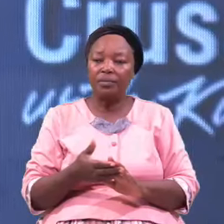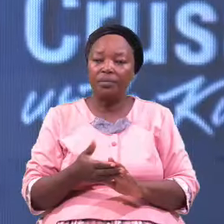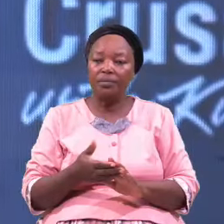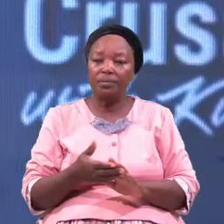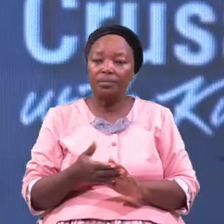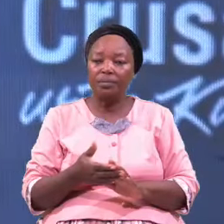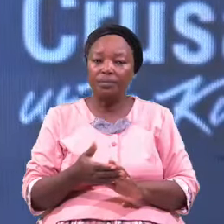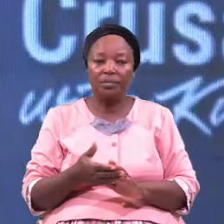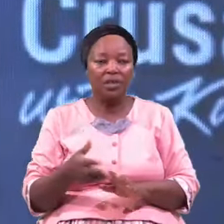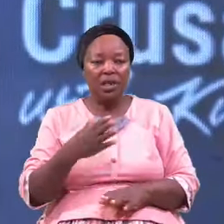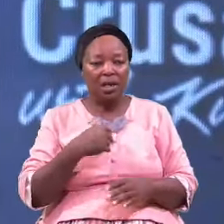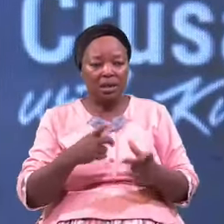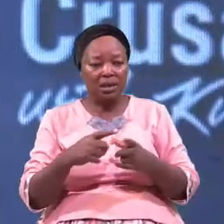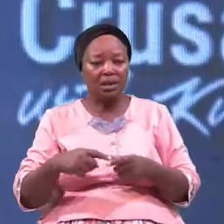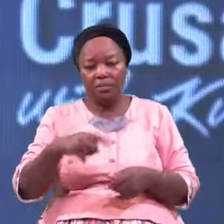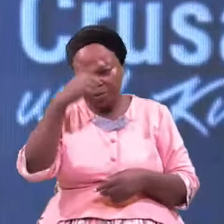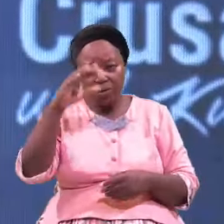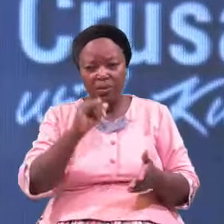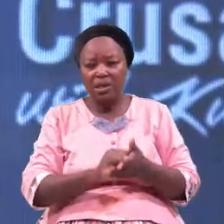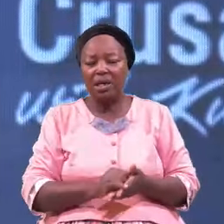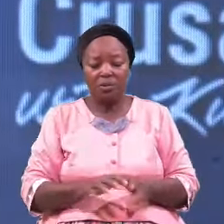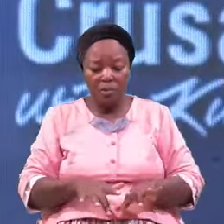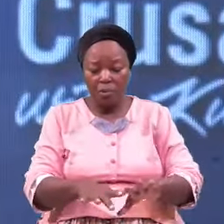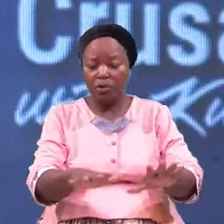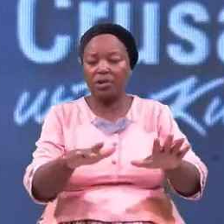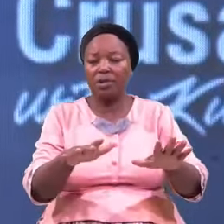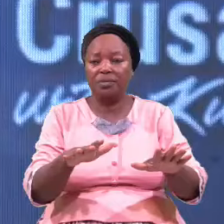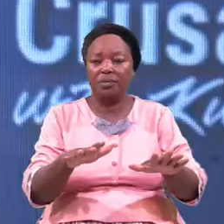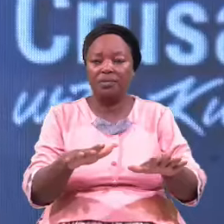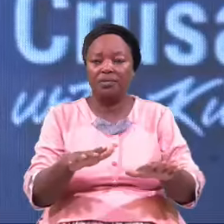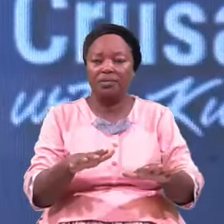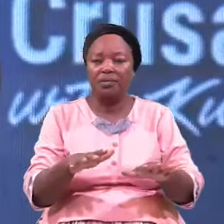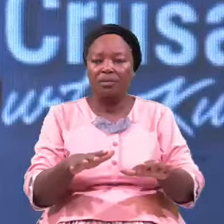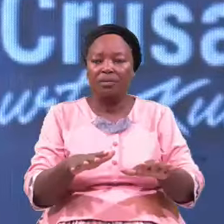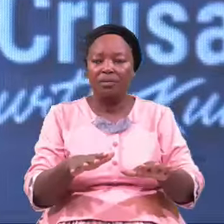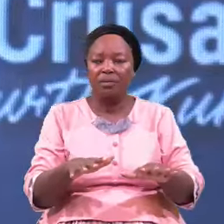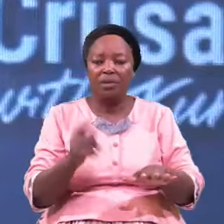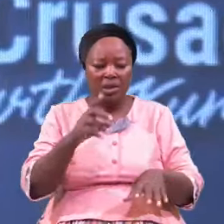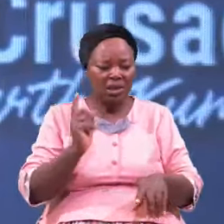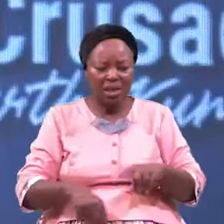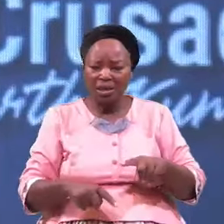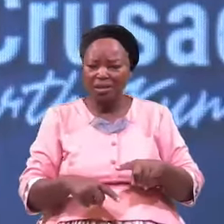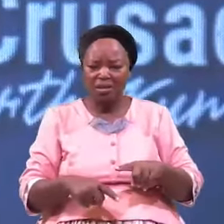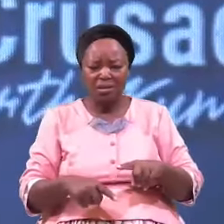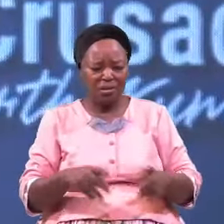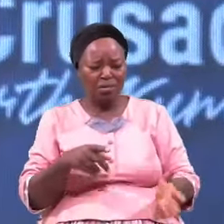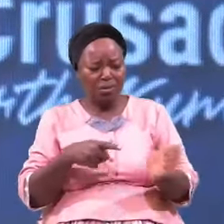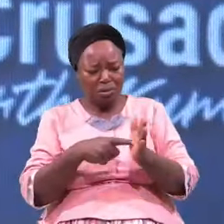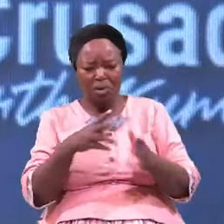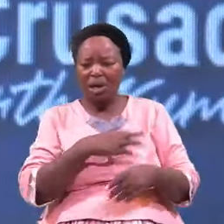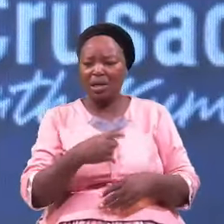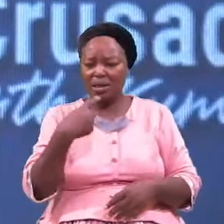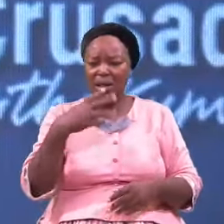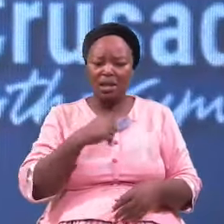And because Of that Multitude He couldn't Really Expresses Mind His